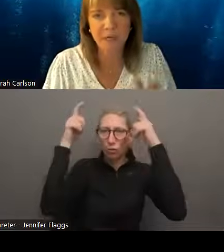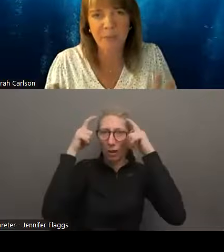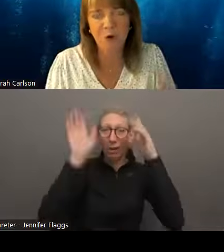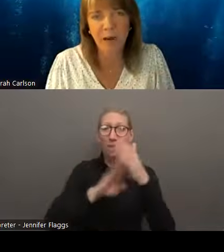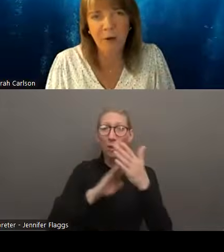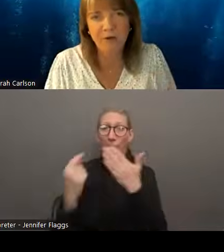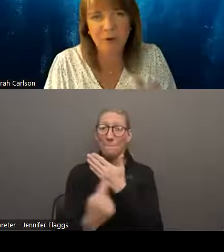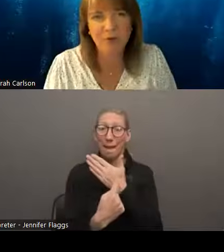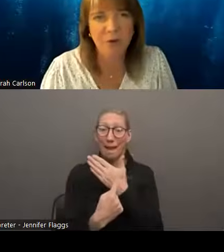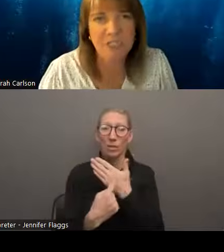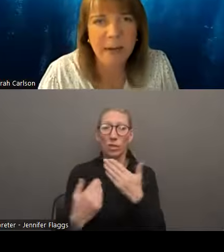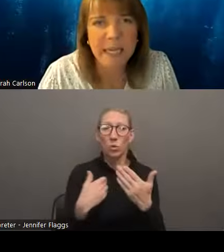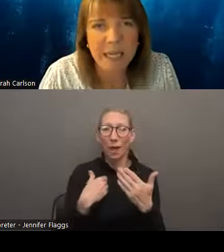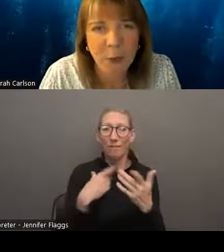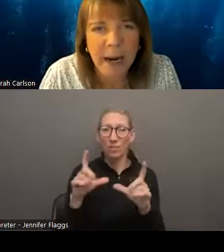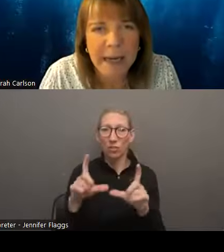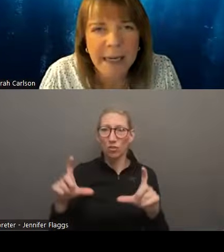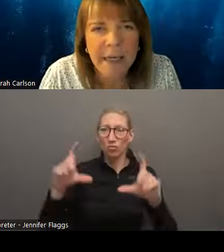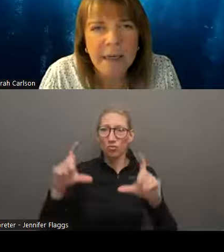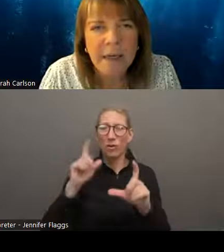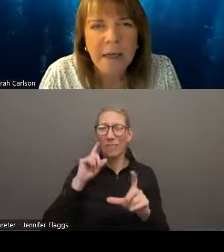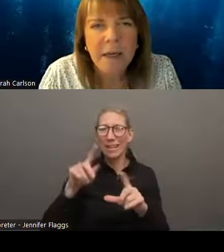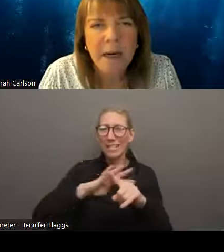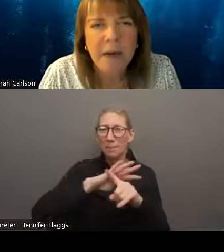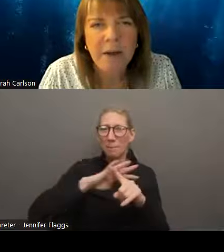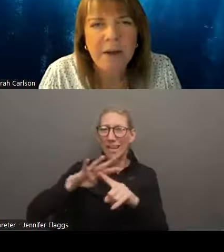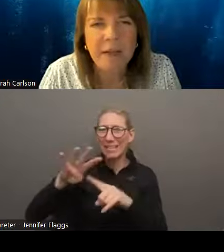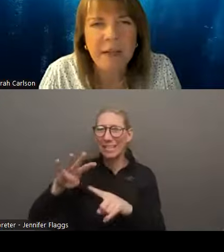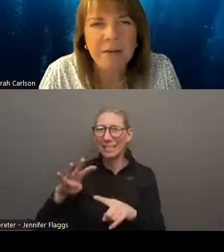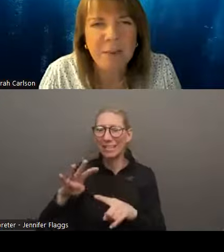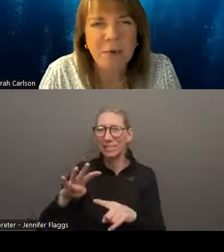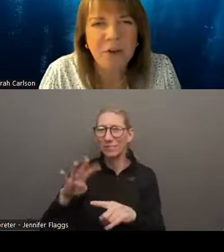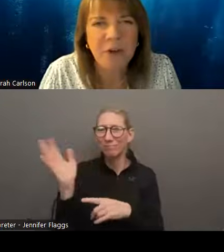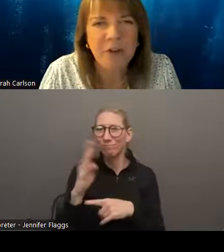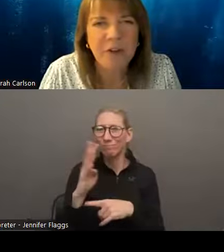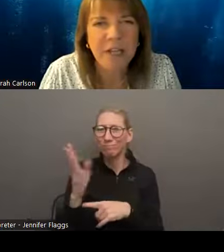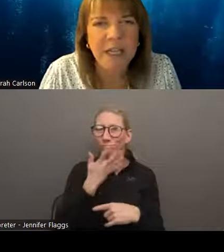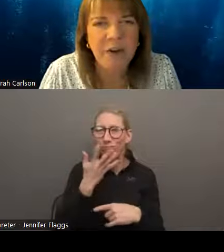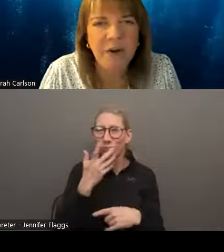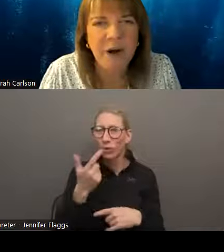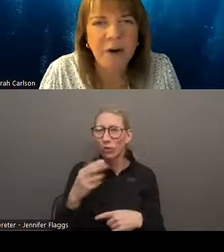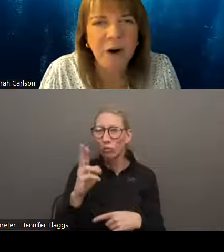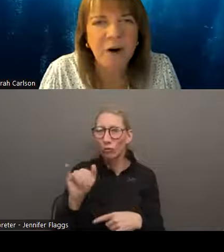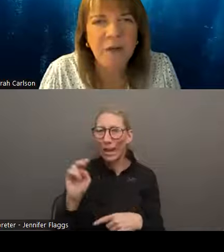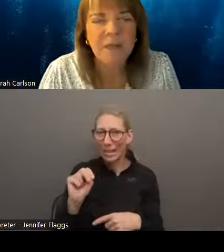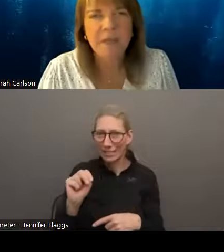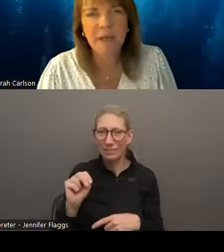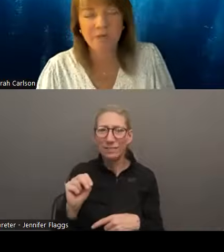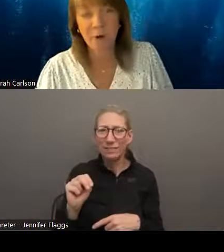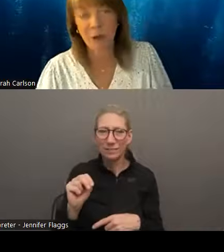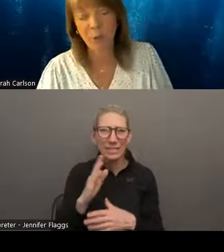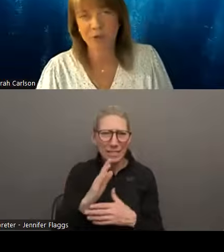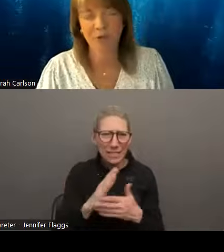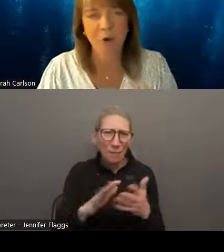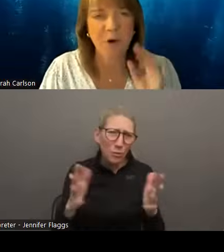this crown of sort of spiky grain, some of which you can see here on our not